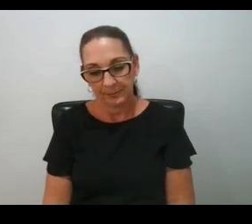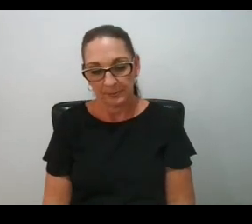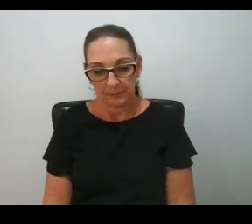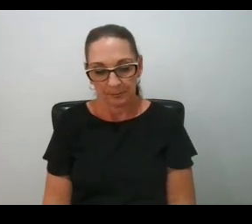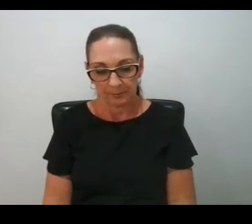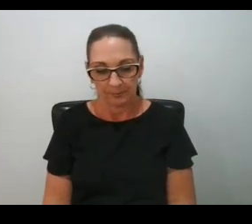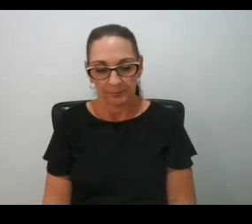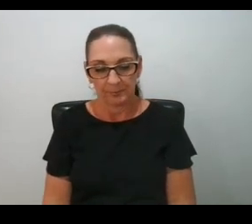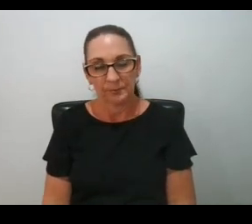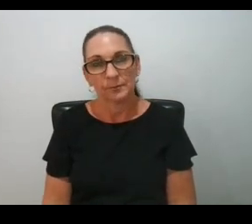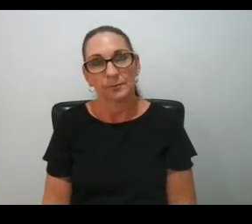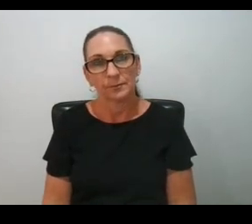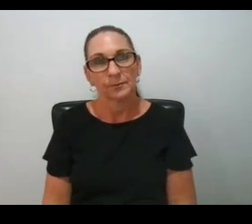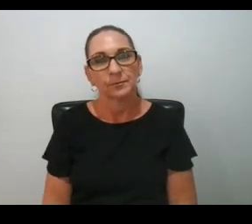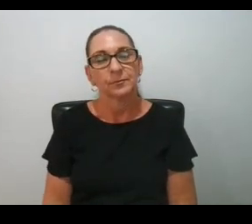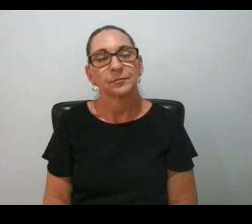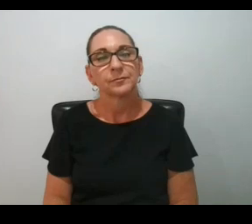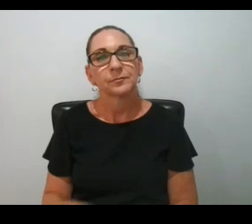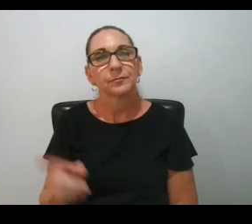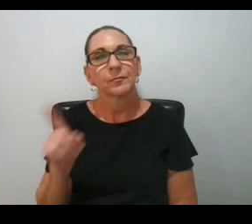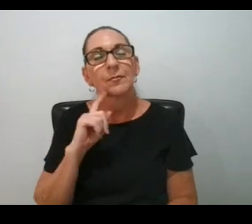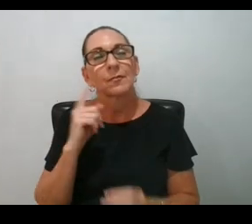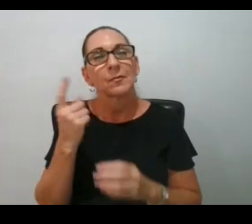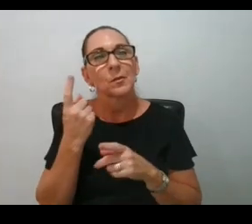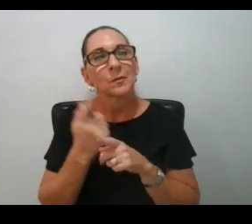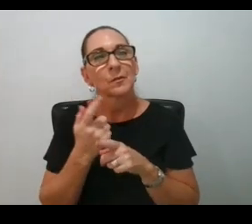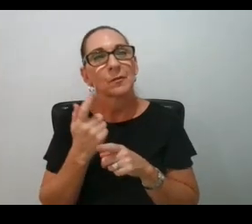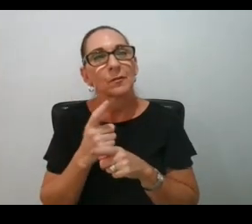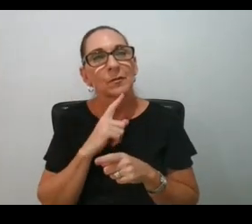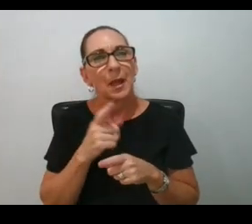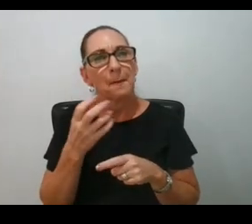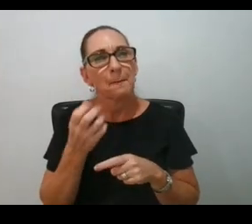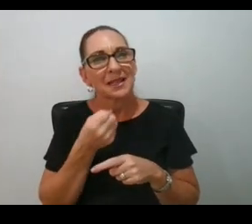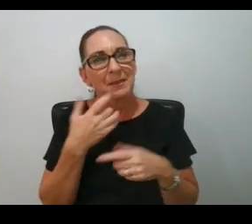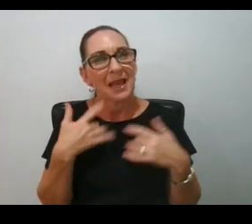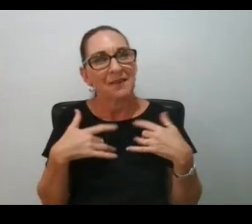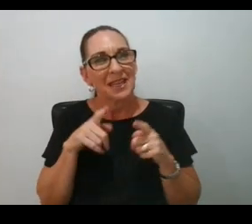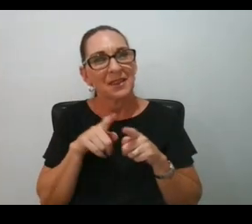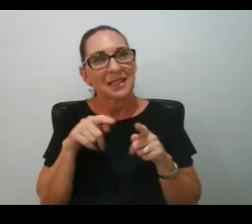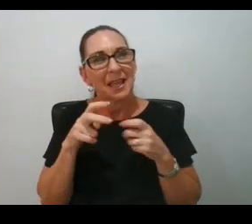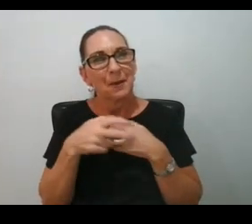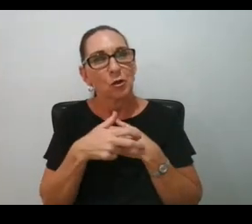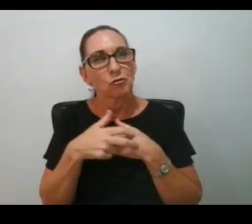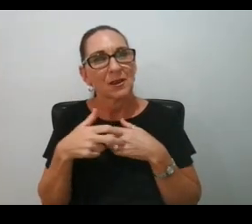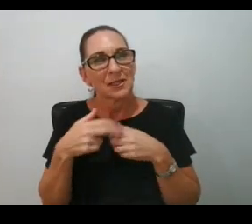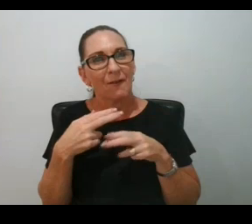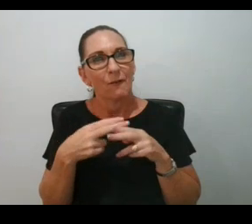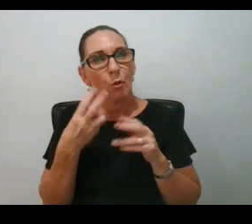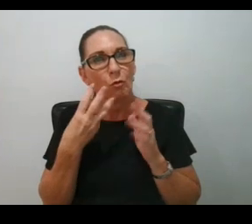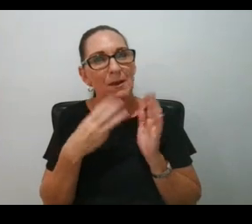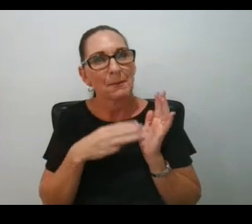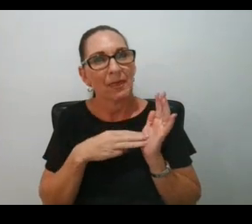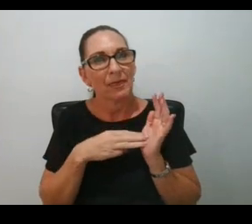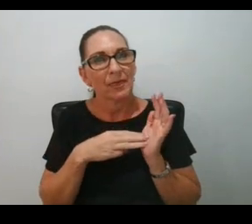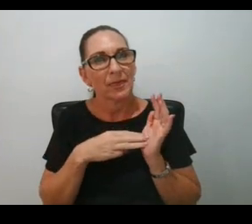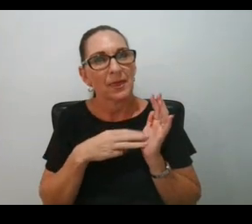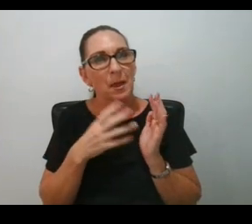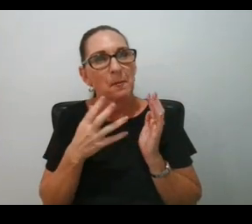And someone just commented that they have to have lived in the same address for at least 3 months. I'm not sure what in relation to exactly, but I'm sure that's for a lot of people.